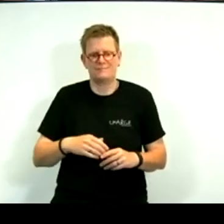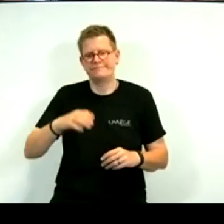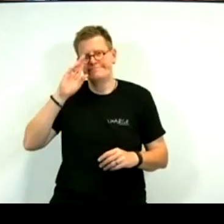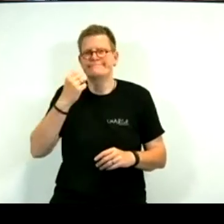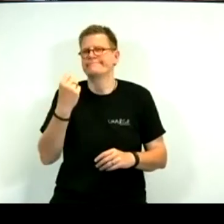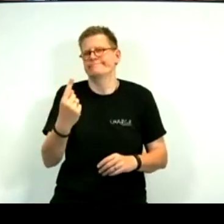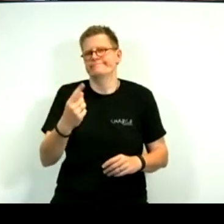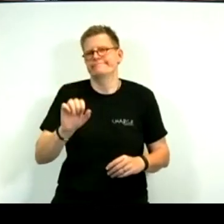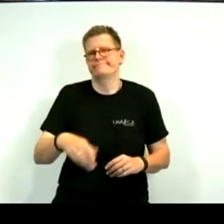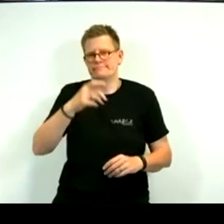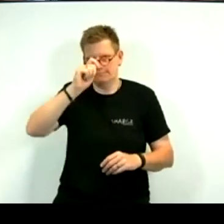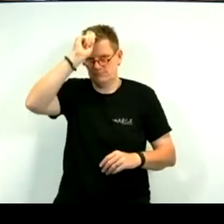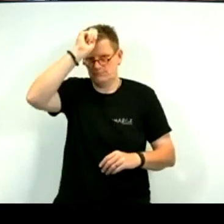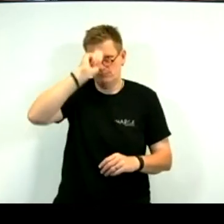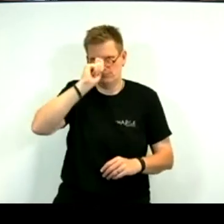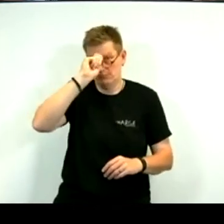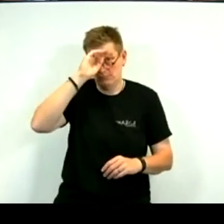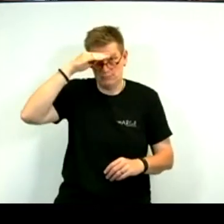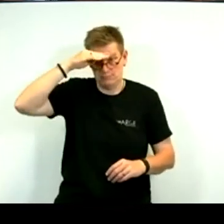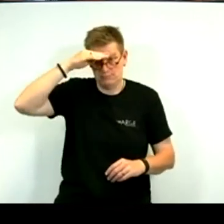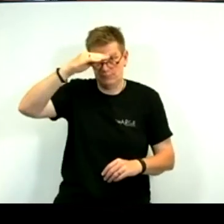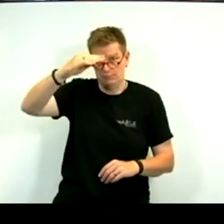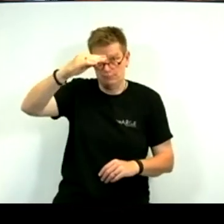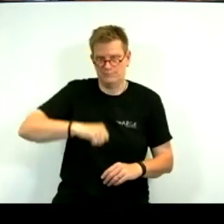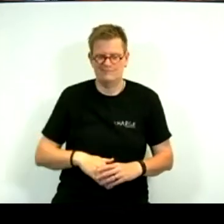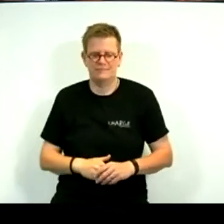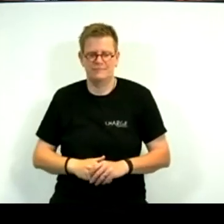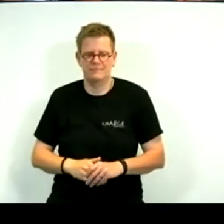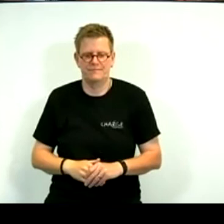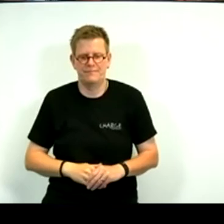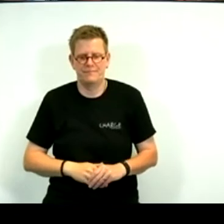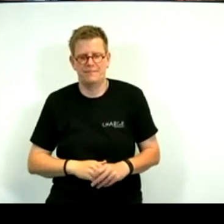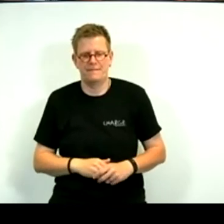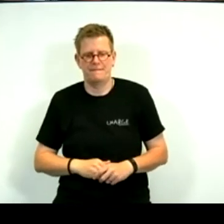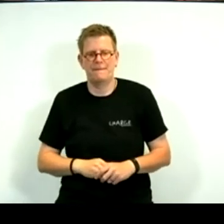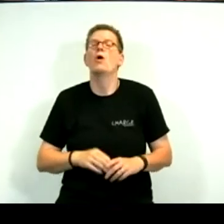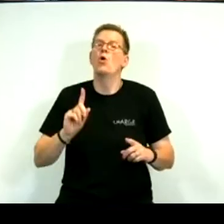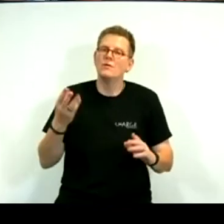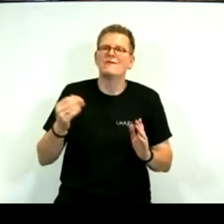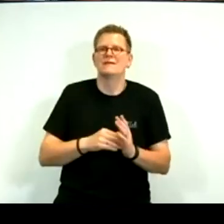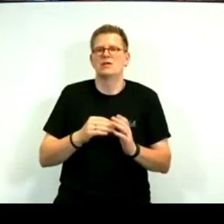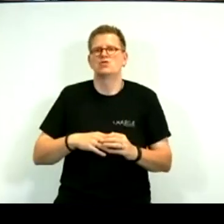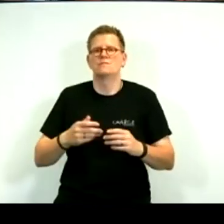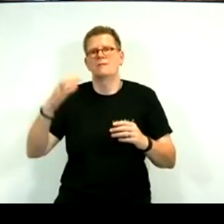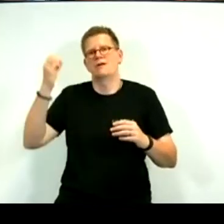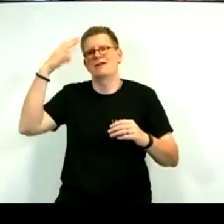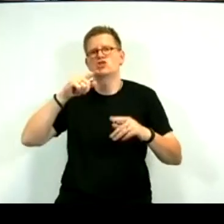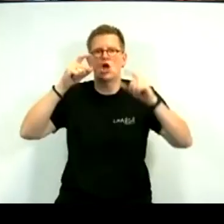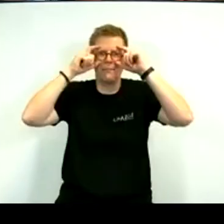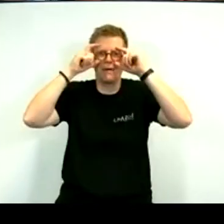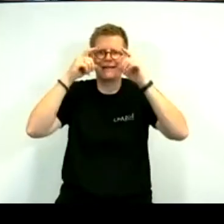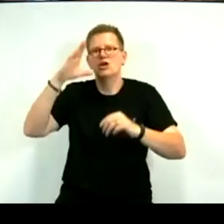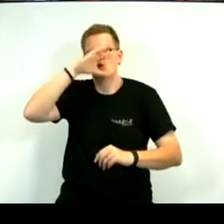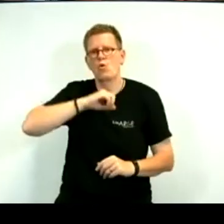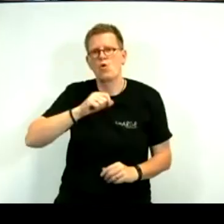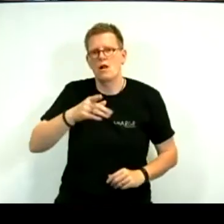pronounced front to it, and also dark glasses. And many children with CHARGE need a hat